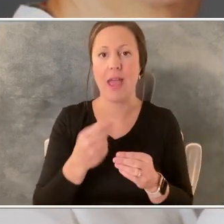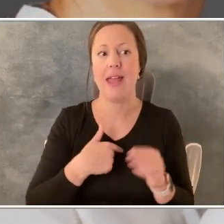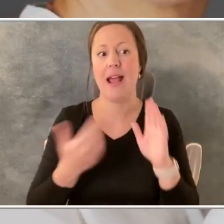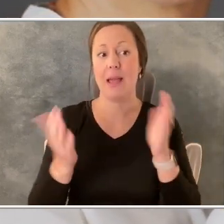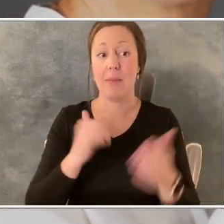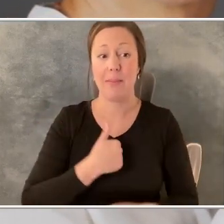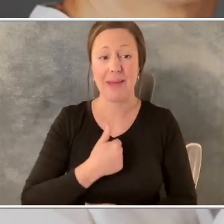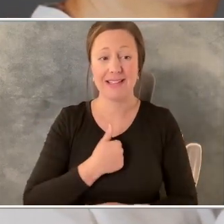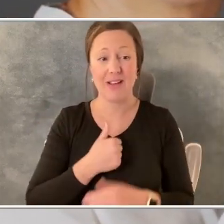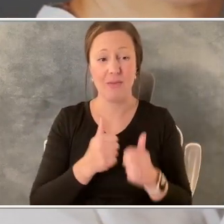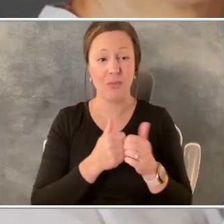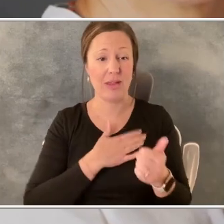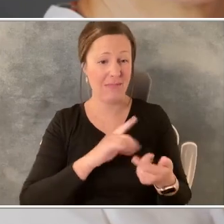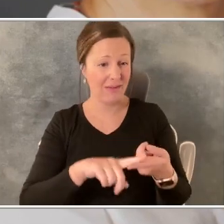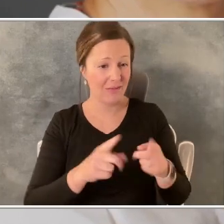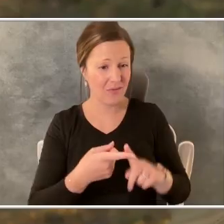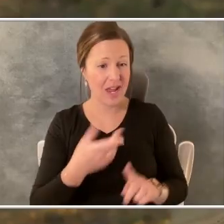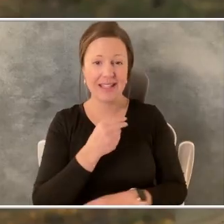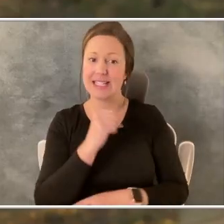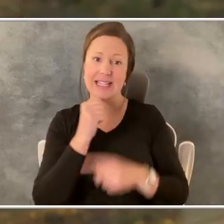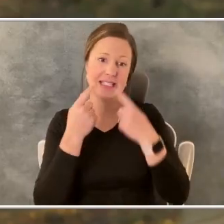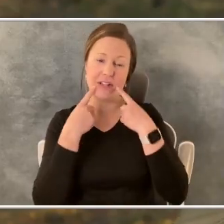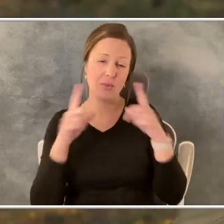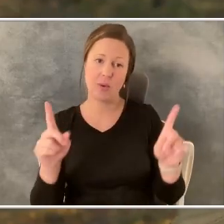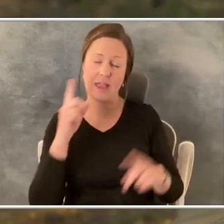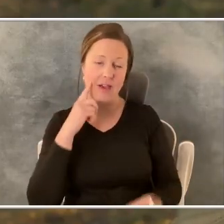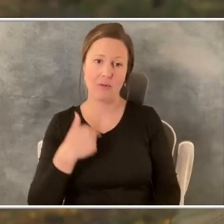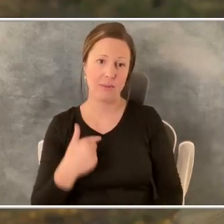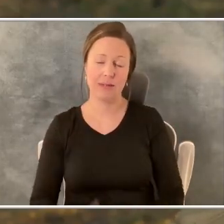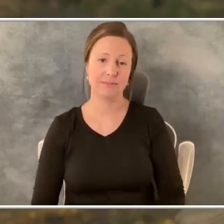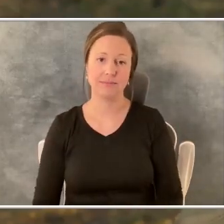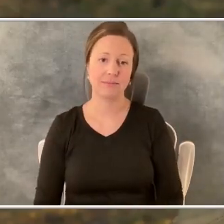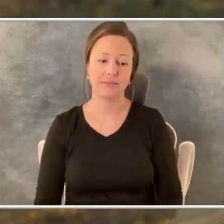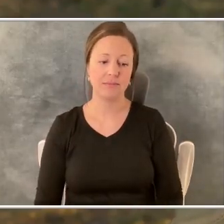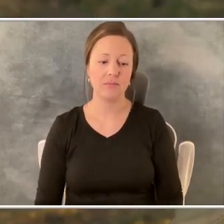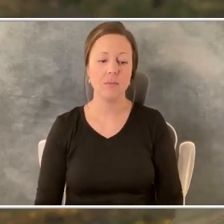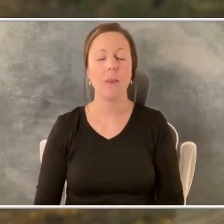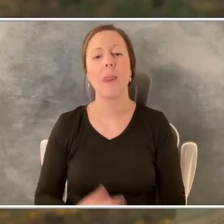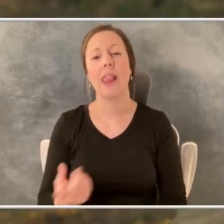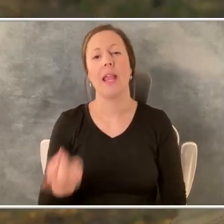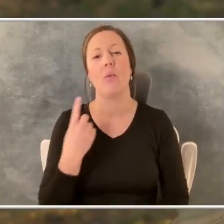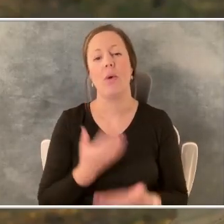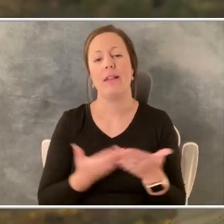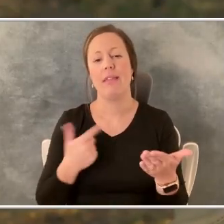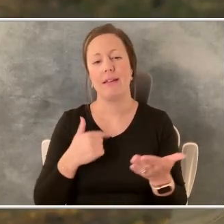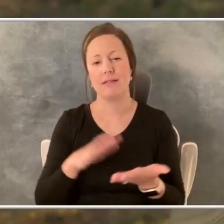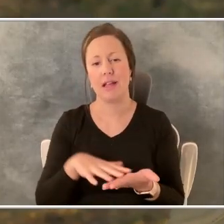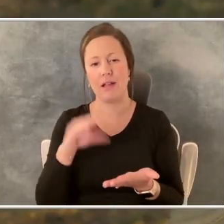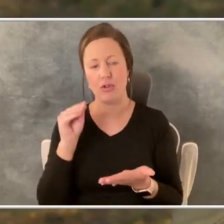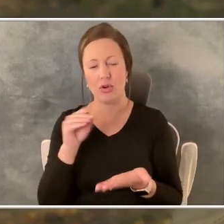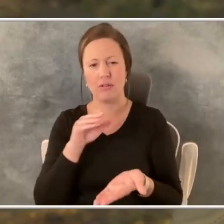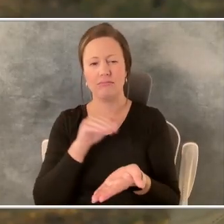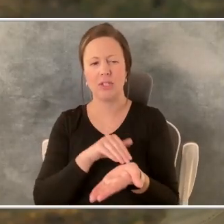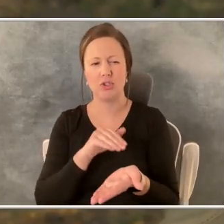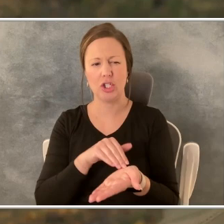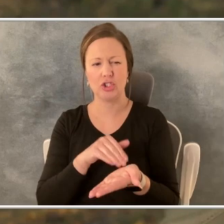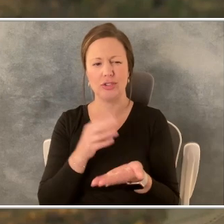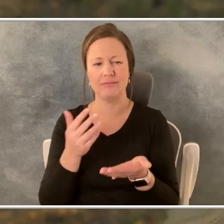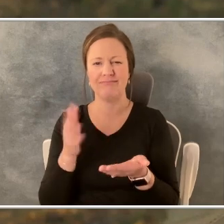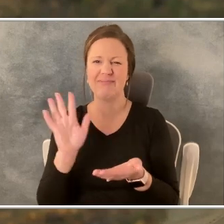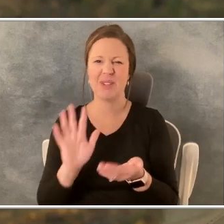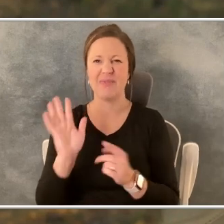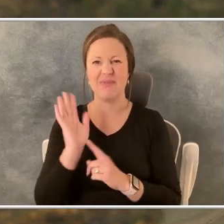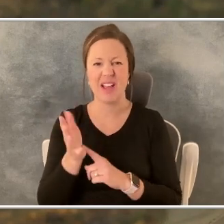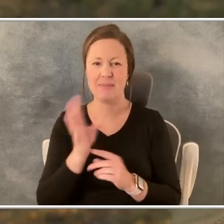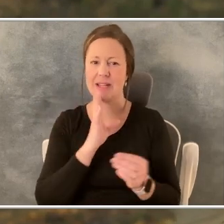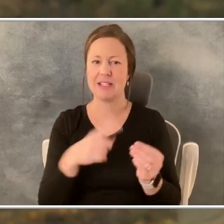doing, and it didn't work out so great for me. One of the things I learned, one of the doctors is like, you know, they spend about 5 minutes talking about women's